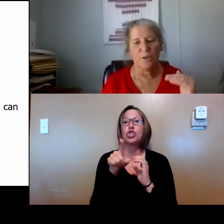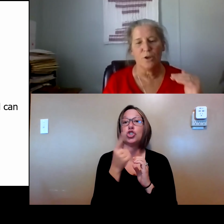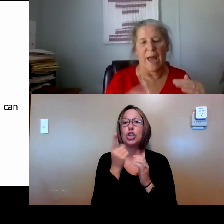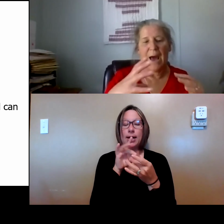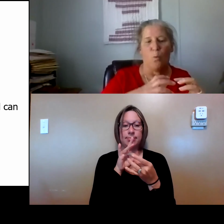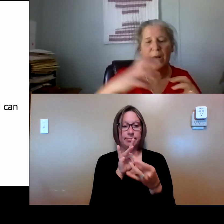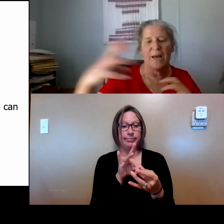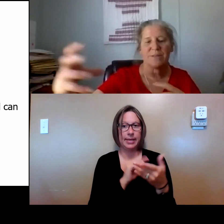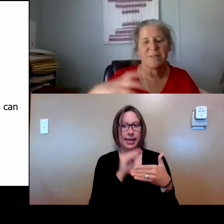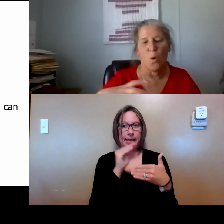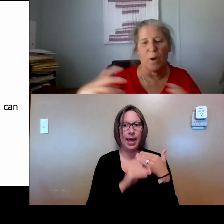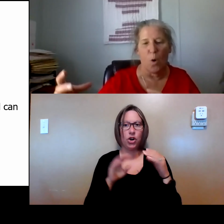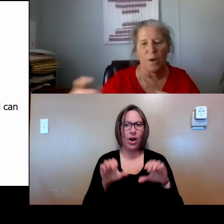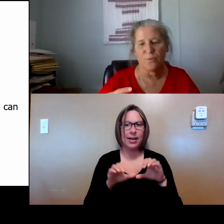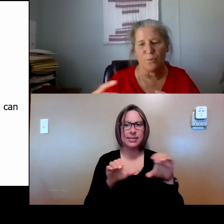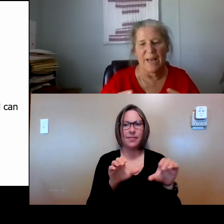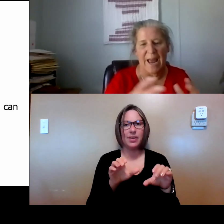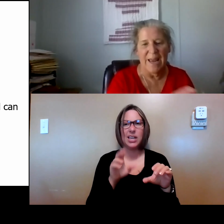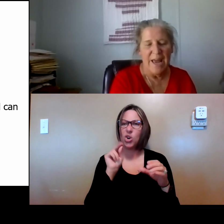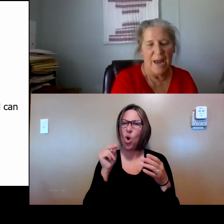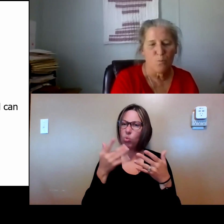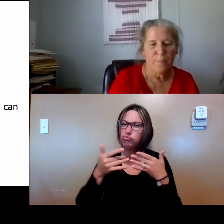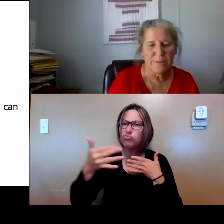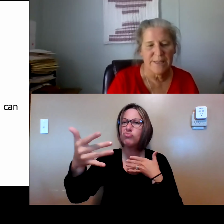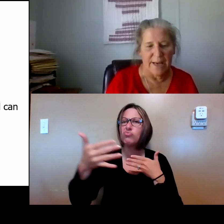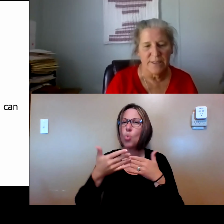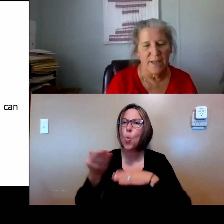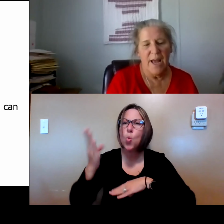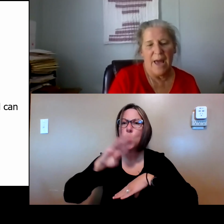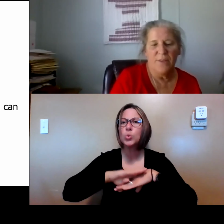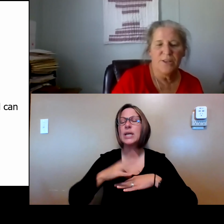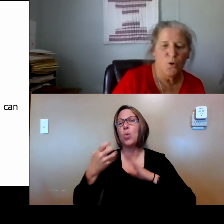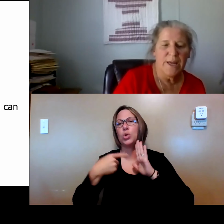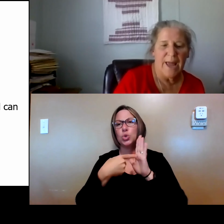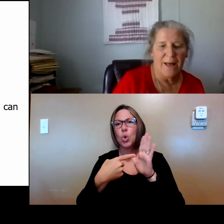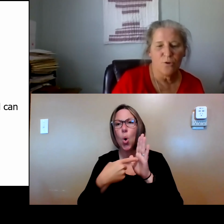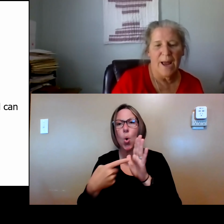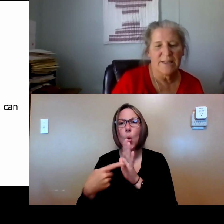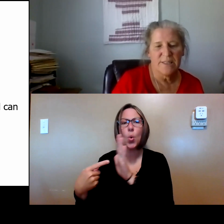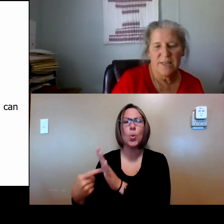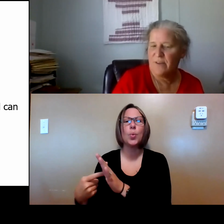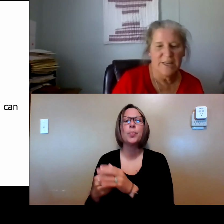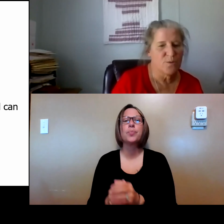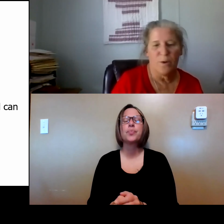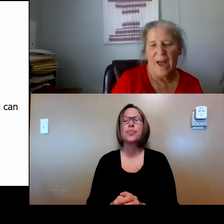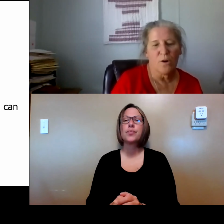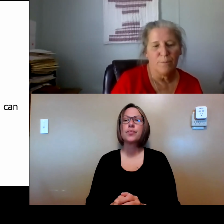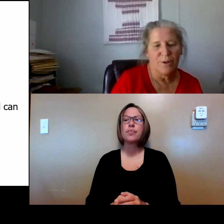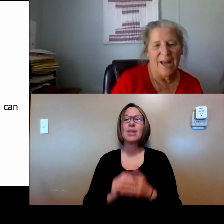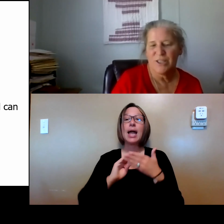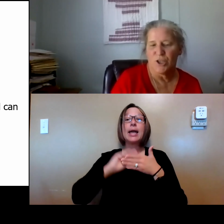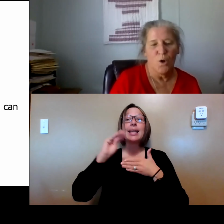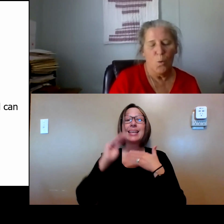want to look at what else is going on through the day and represent. And then doing calendar activities